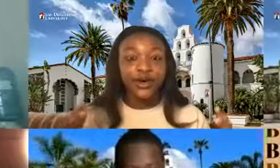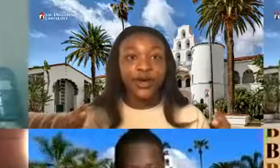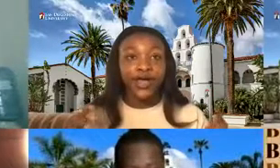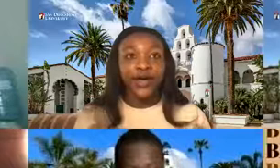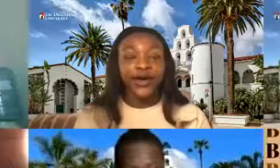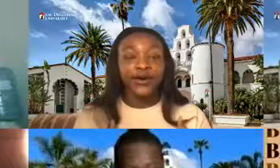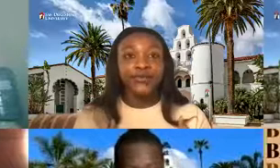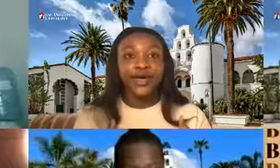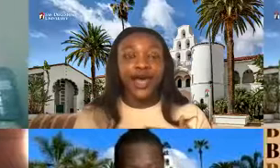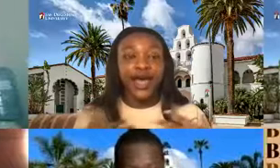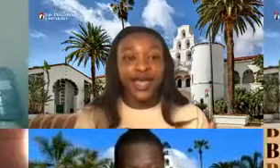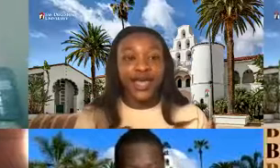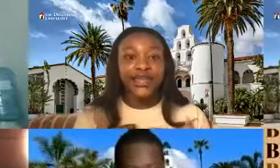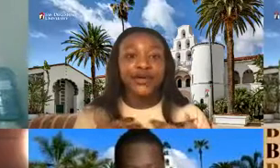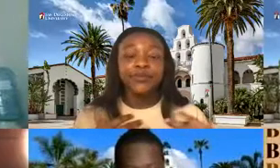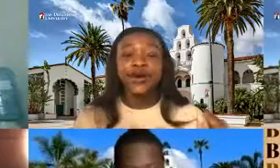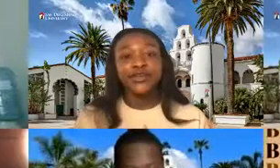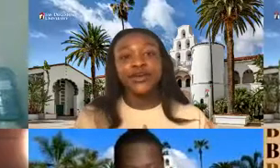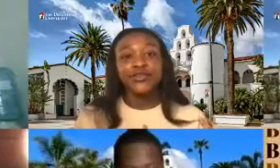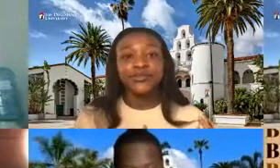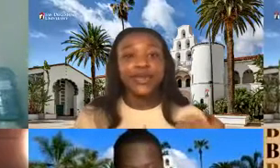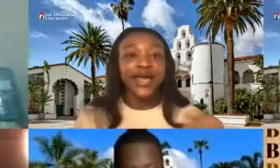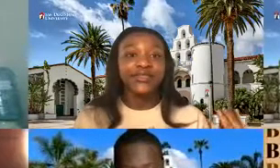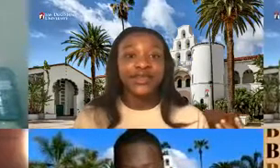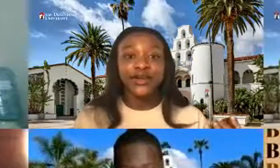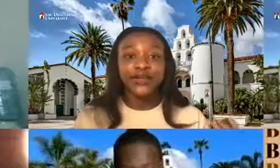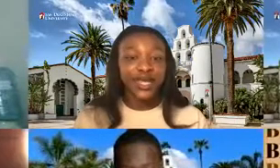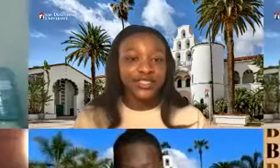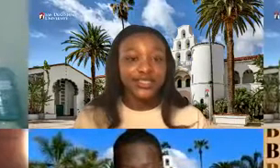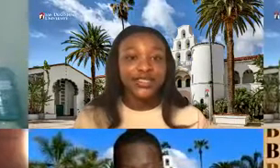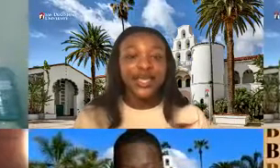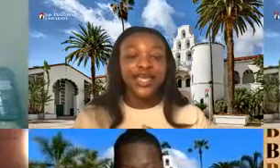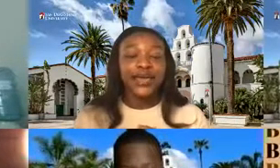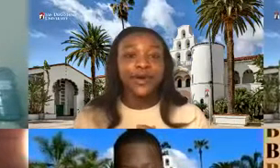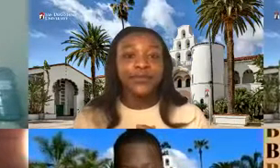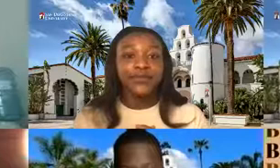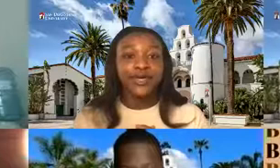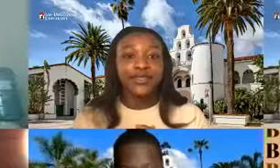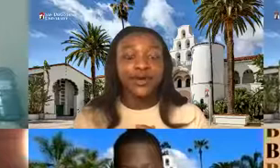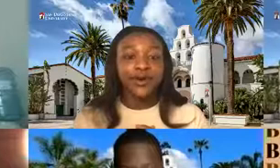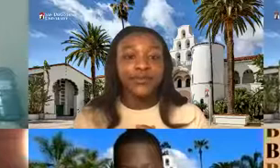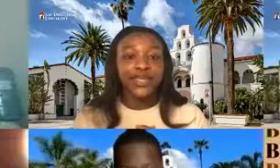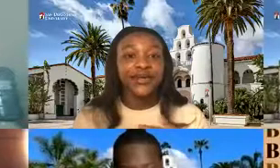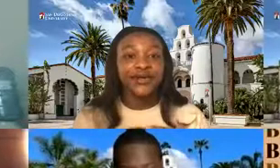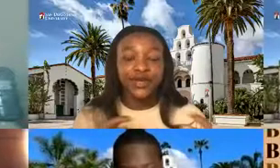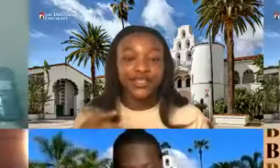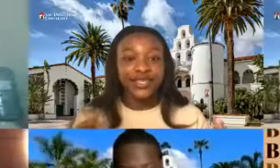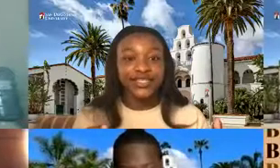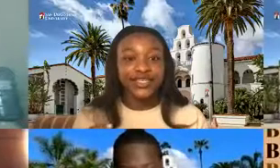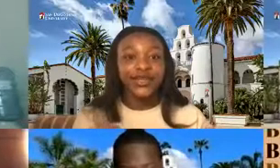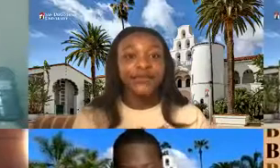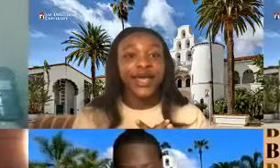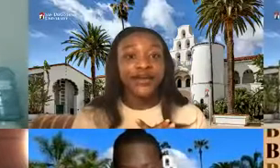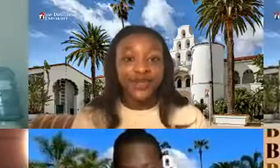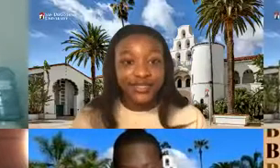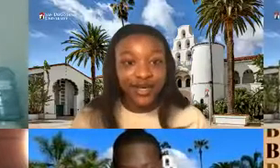So I and a couple other Black theater majors came up with making our